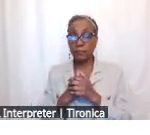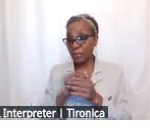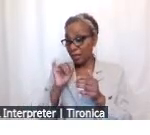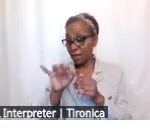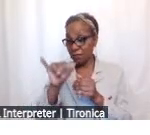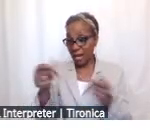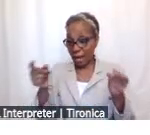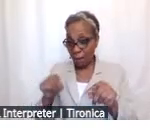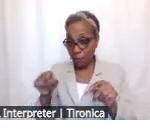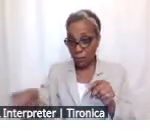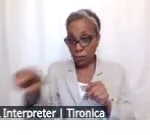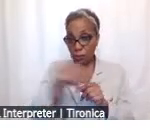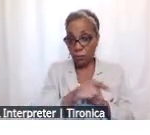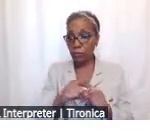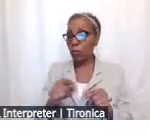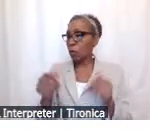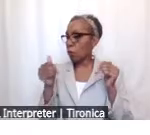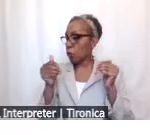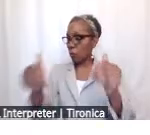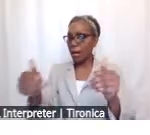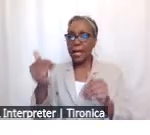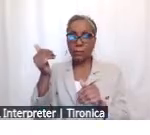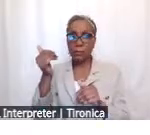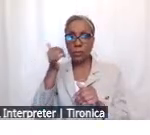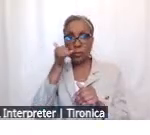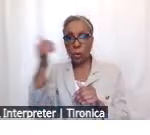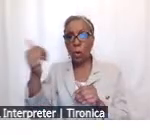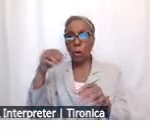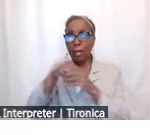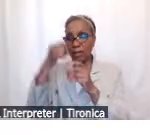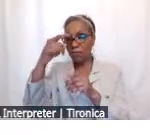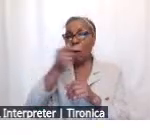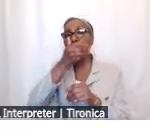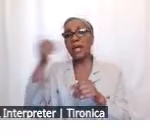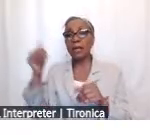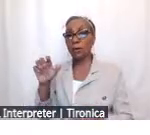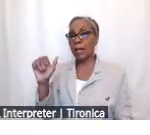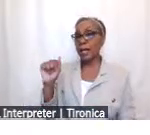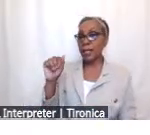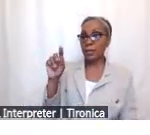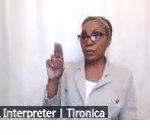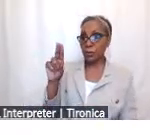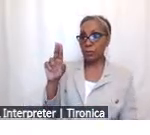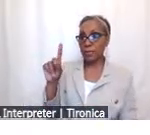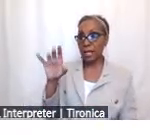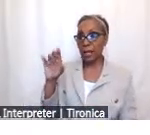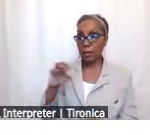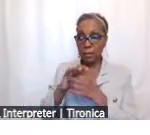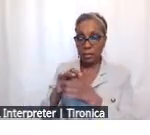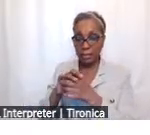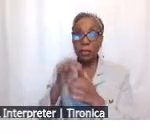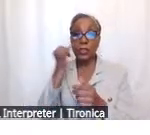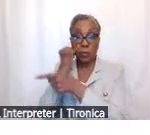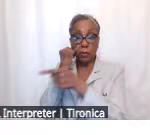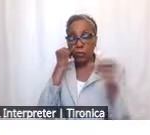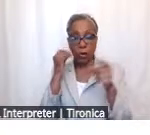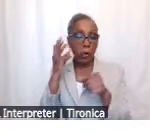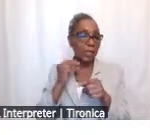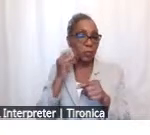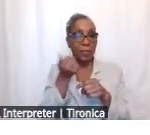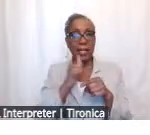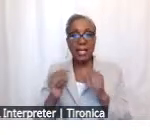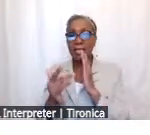to you, feel free to call in for a better audio connection. If you're experiencing any